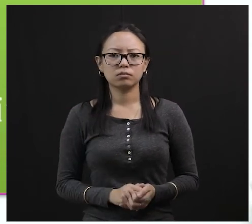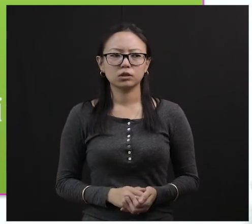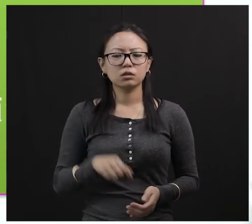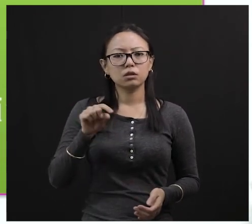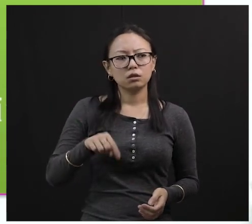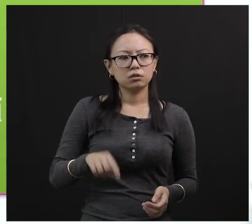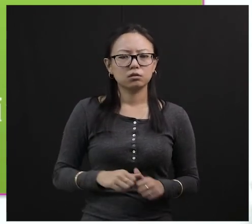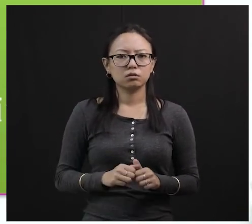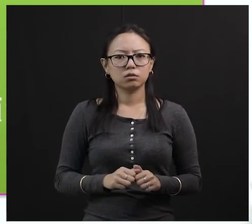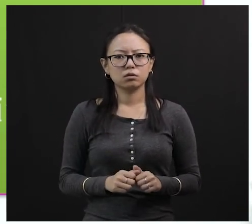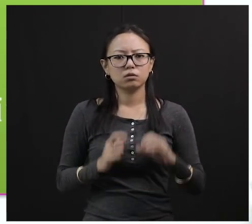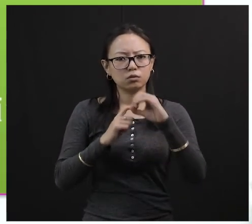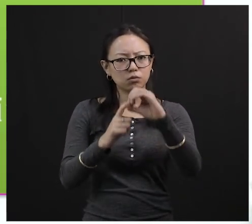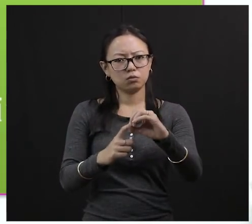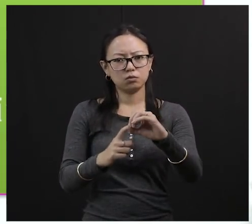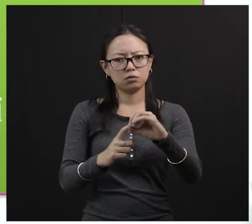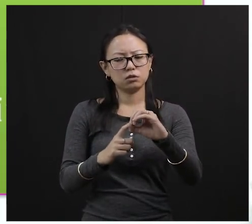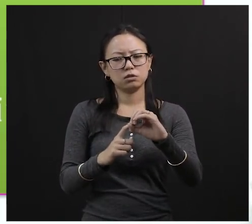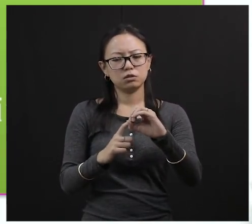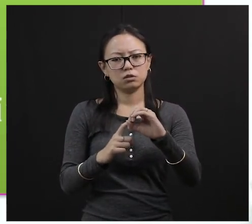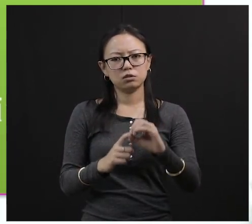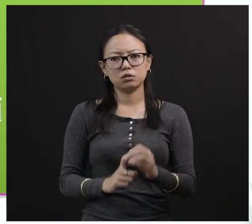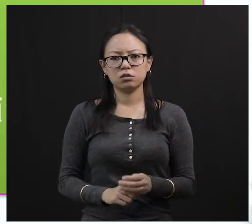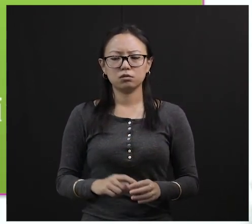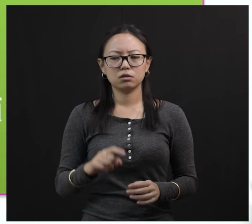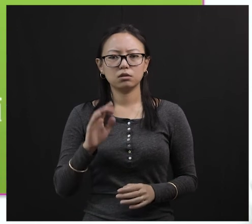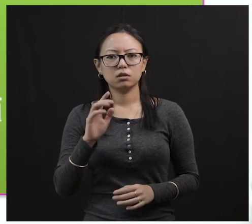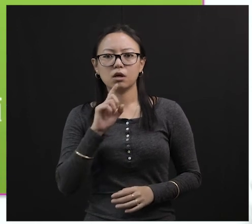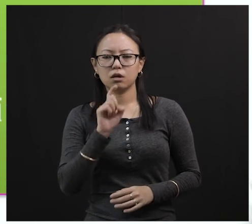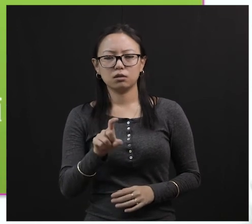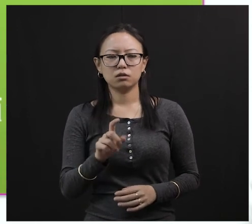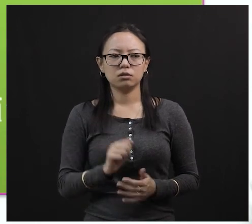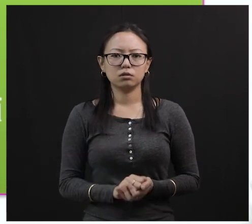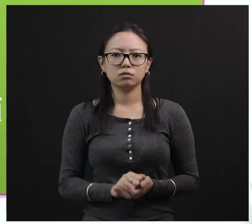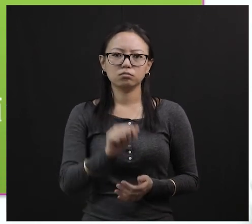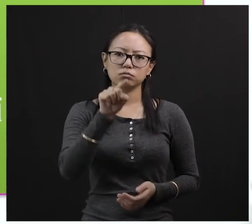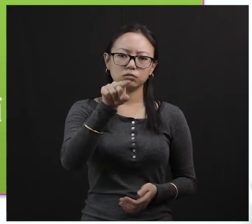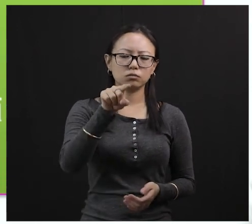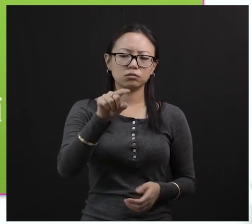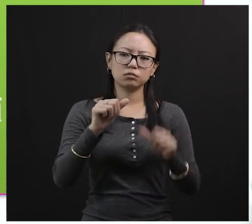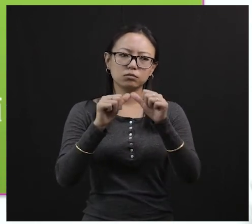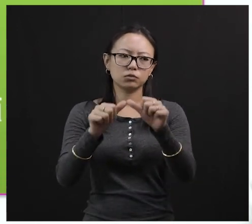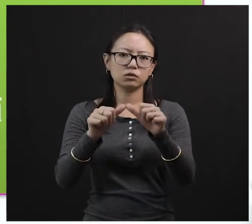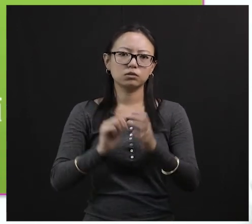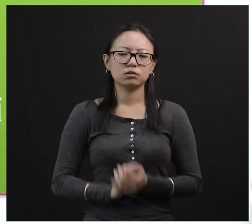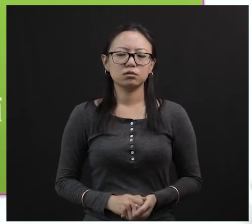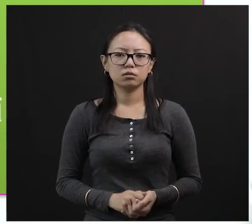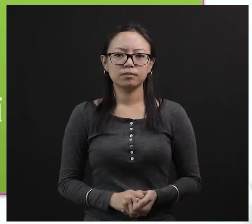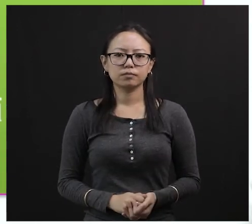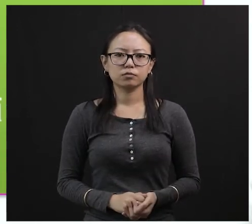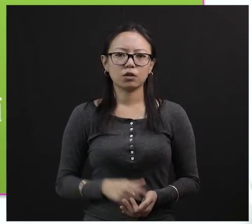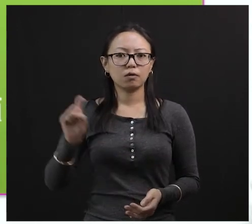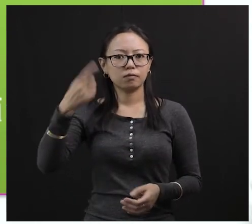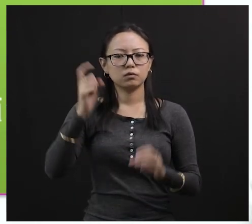as I tell you, okay? You try to, let us have a quick revision, okay? What, children, what is soil? I